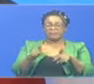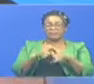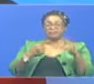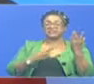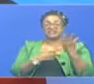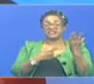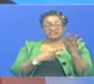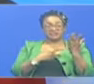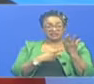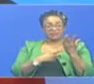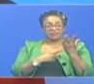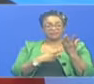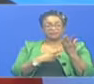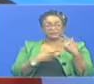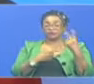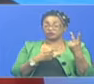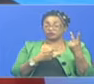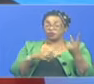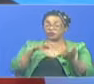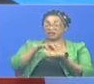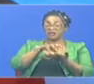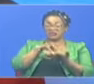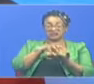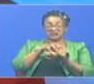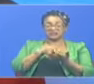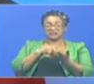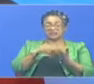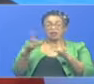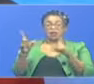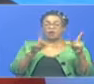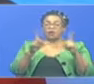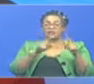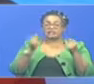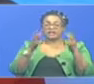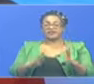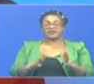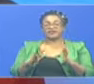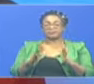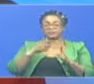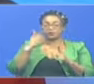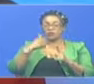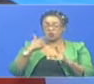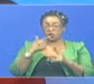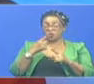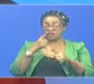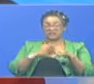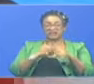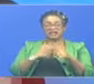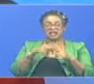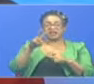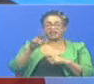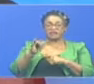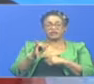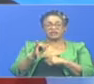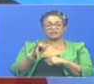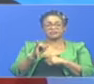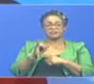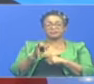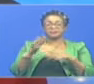Taveta, with the two cases being truck drivers who were tested at Voi. In